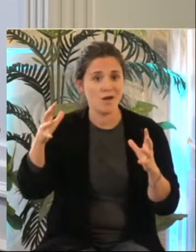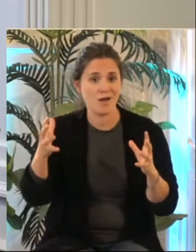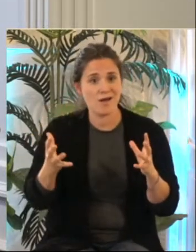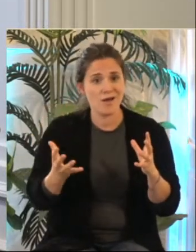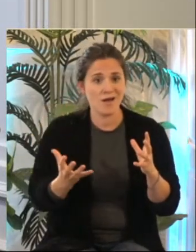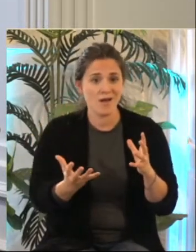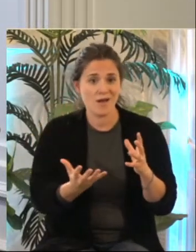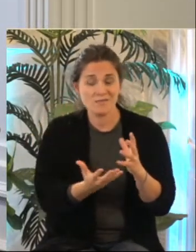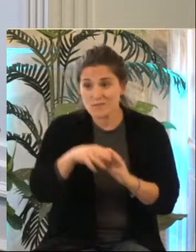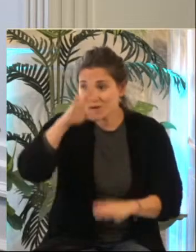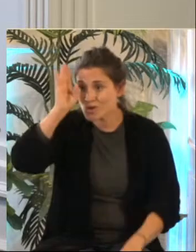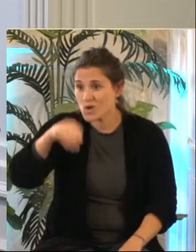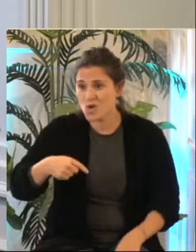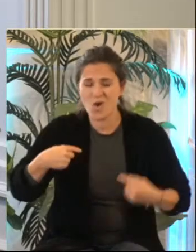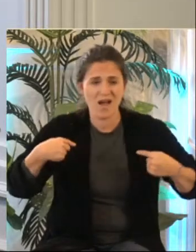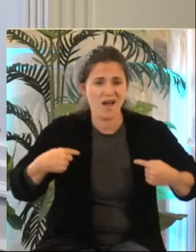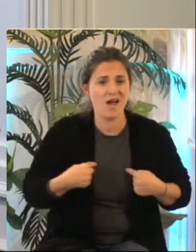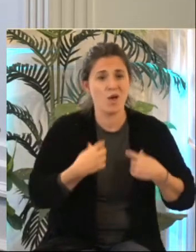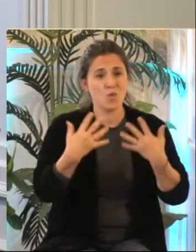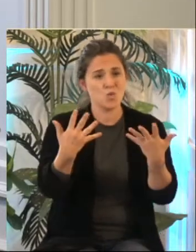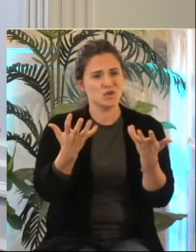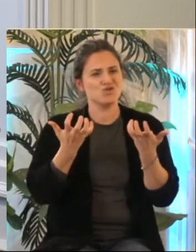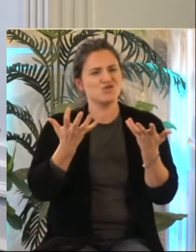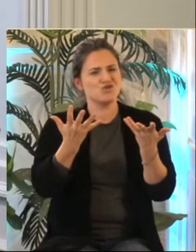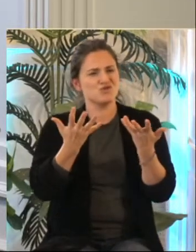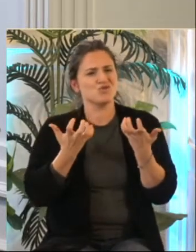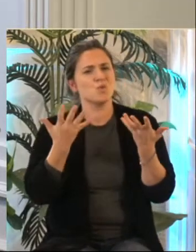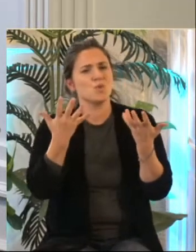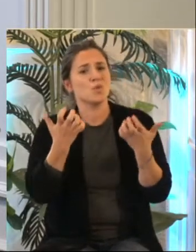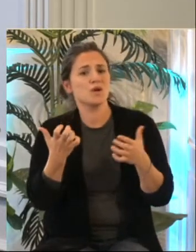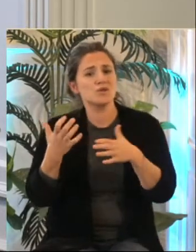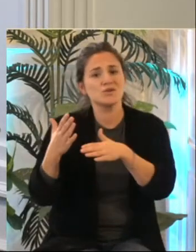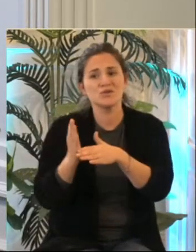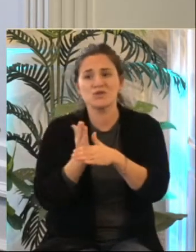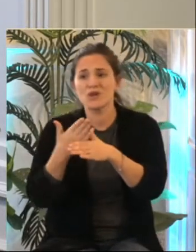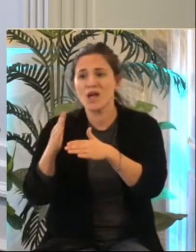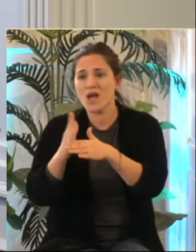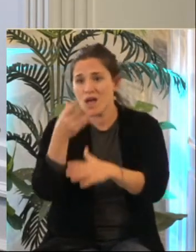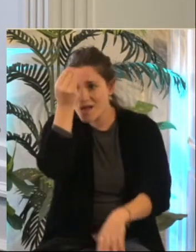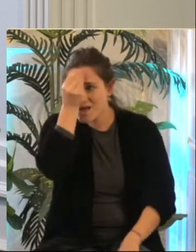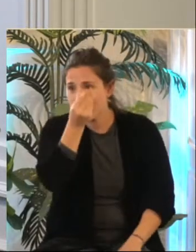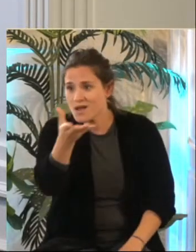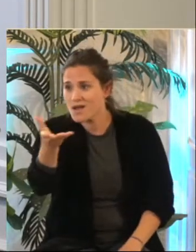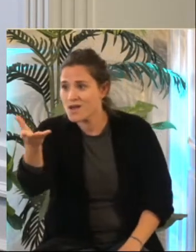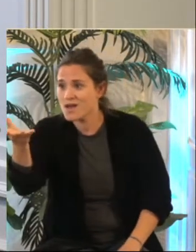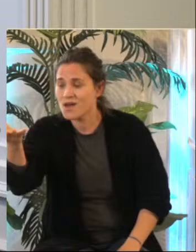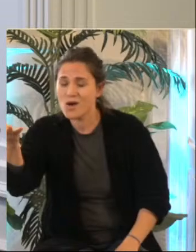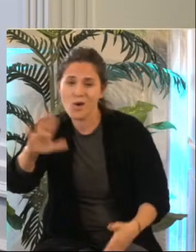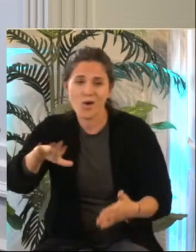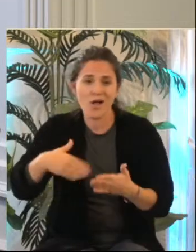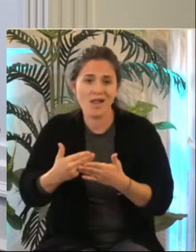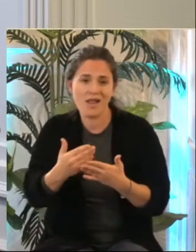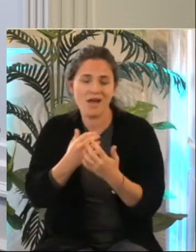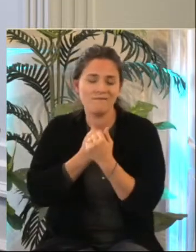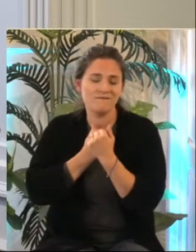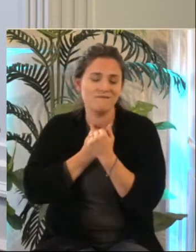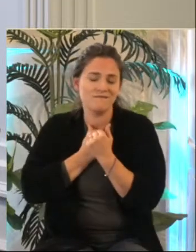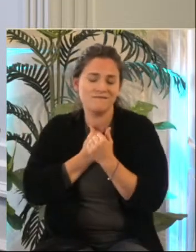I wish I could share all the love in